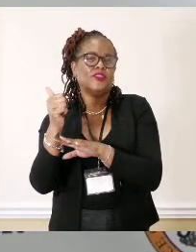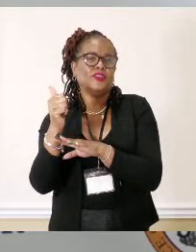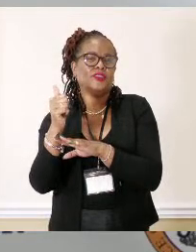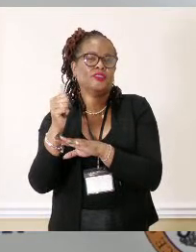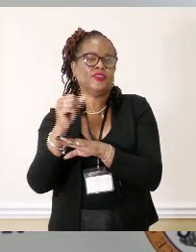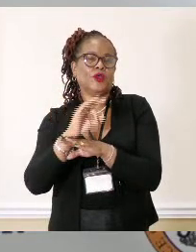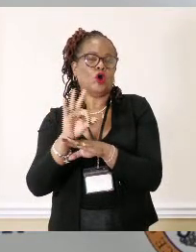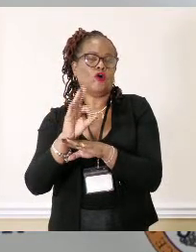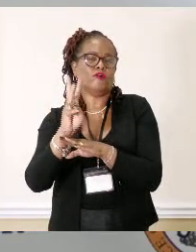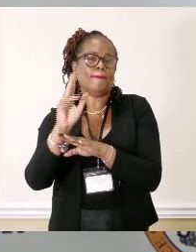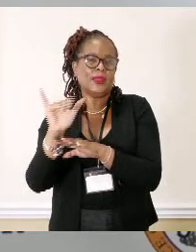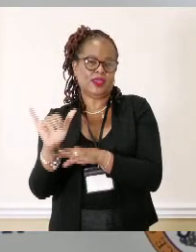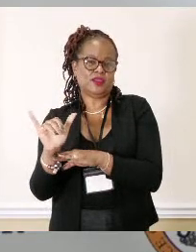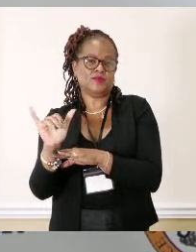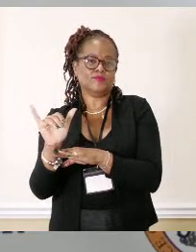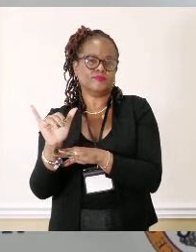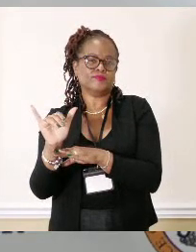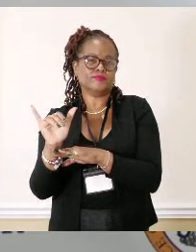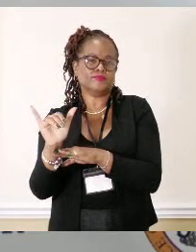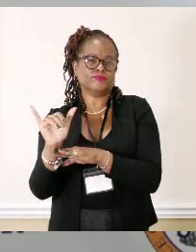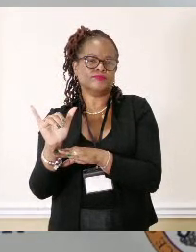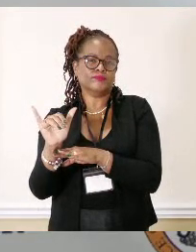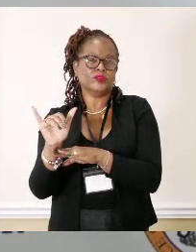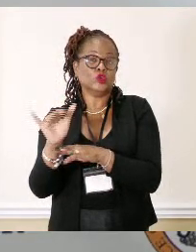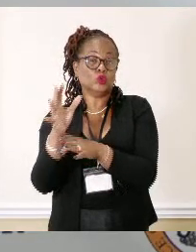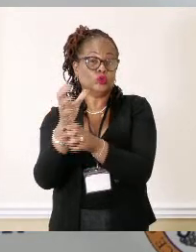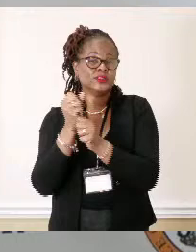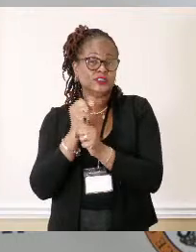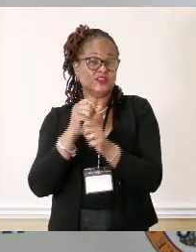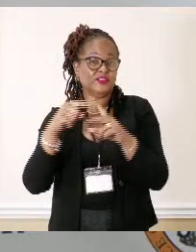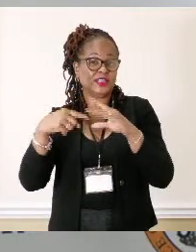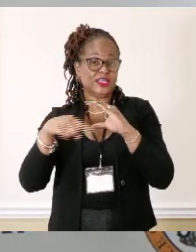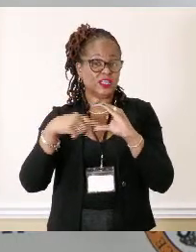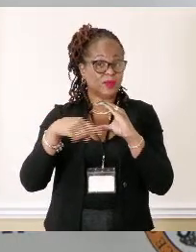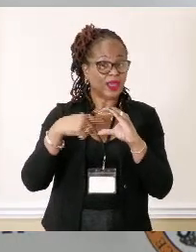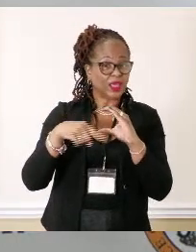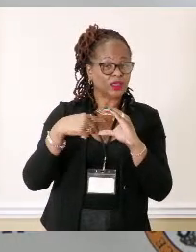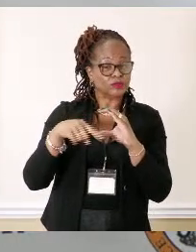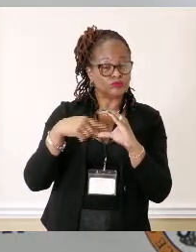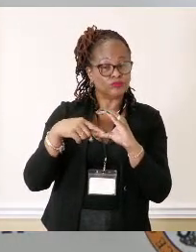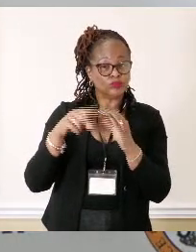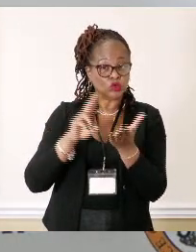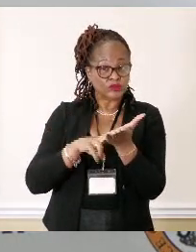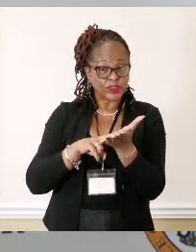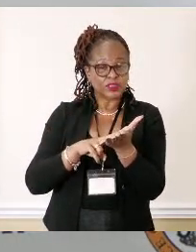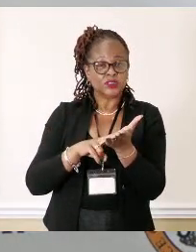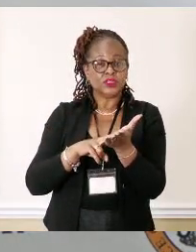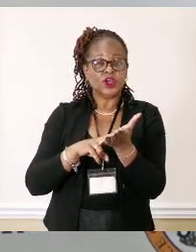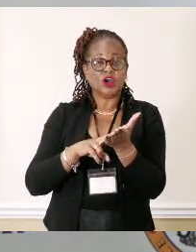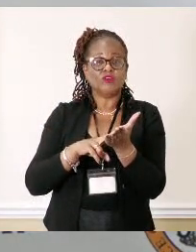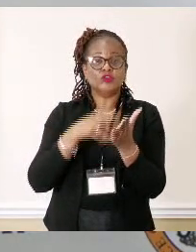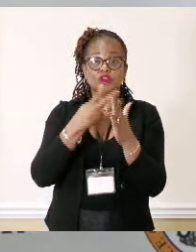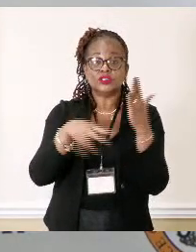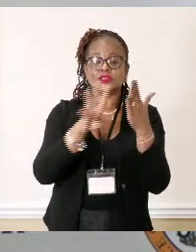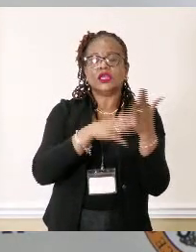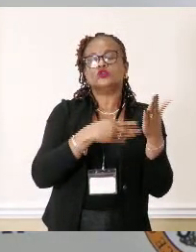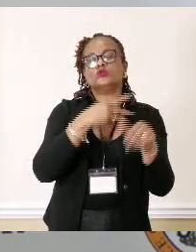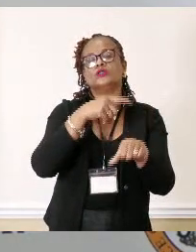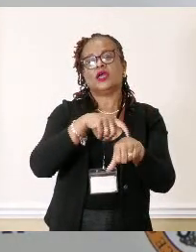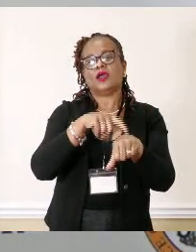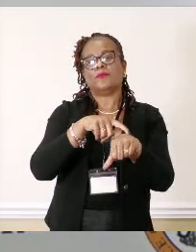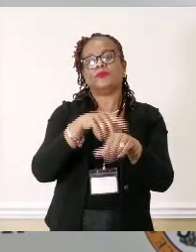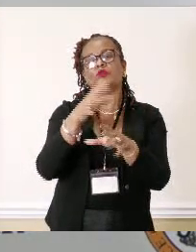of May. You will receive an email notification of your scheduled time